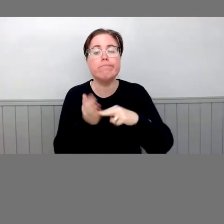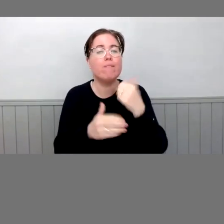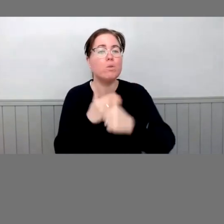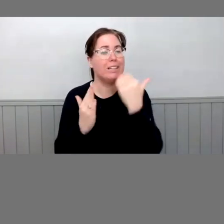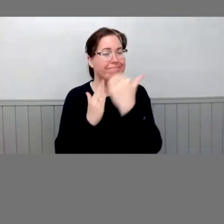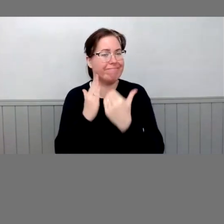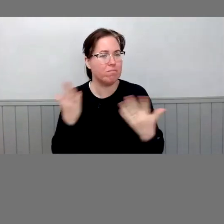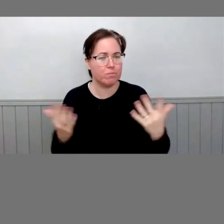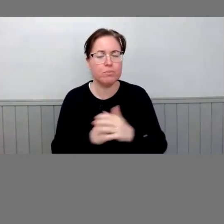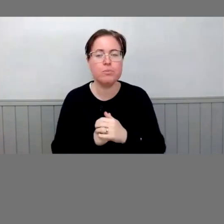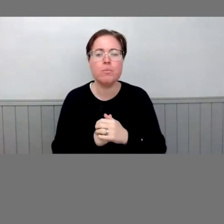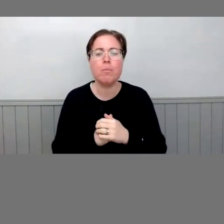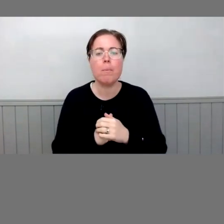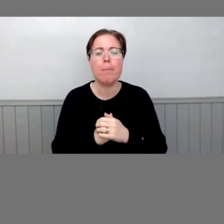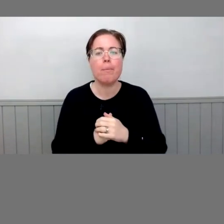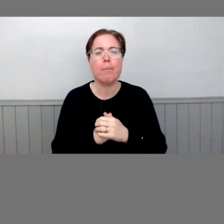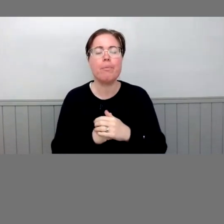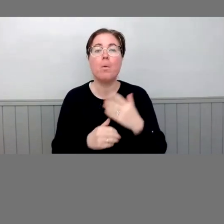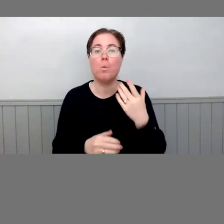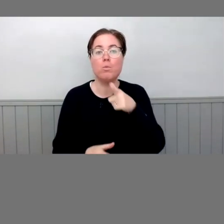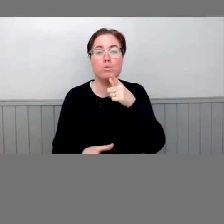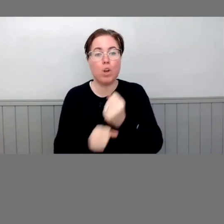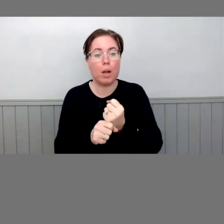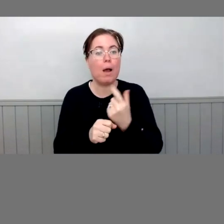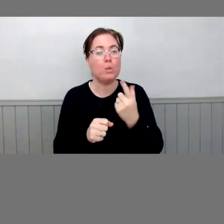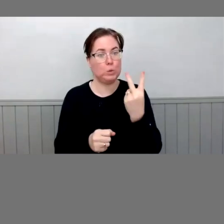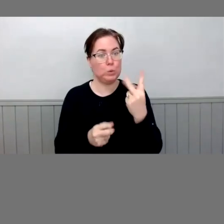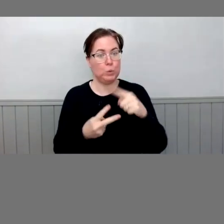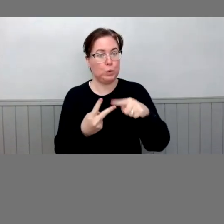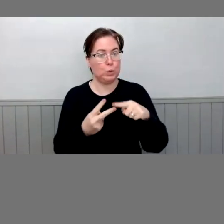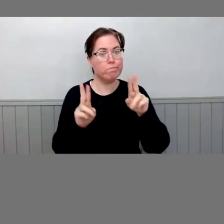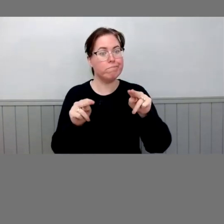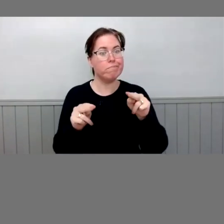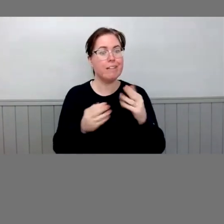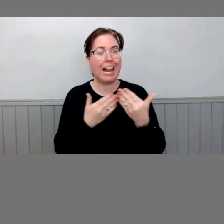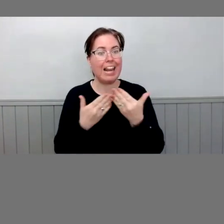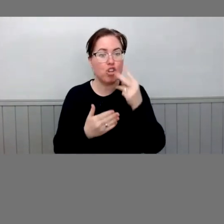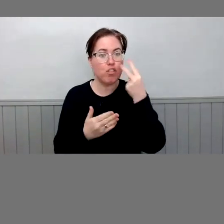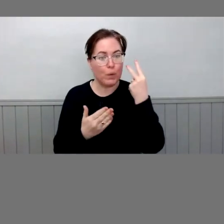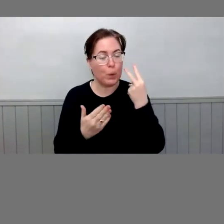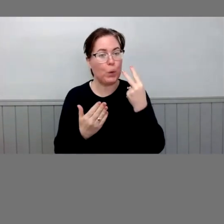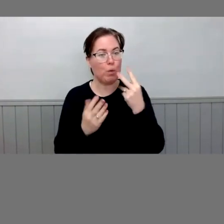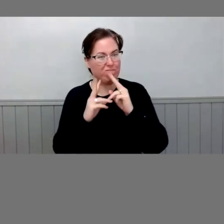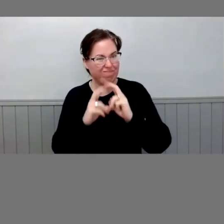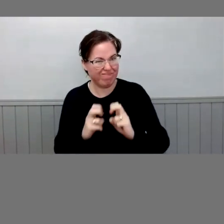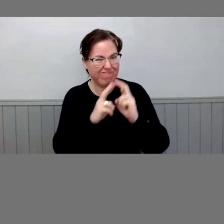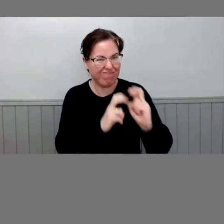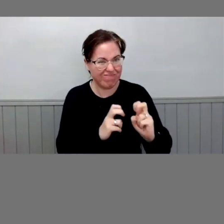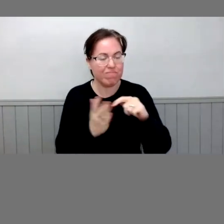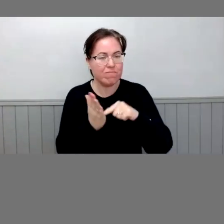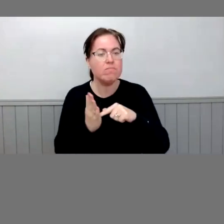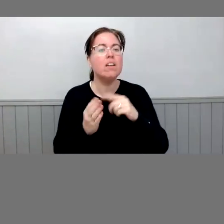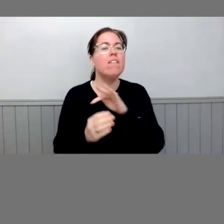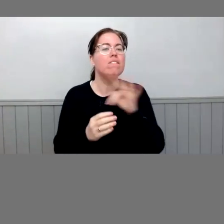we're going to be talking about the publication of two new literature reviews that have resulted from the Autism